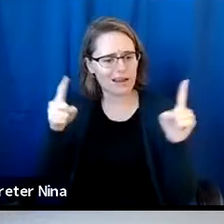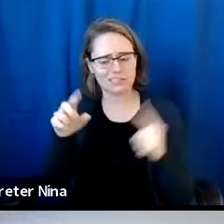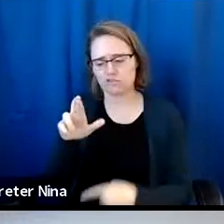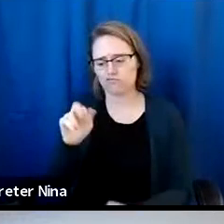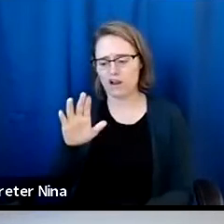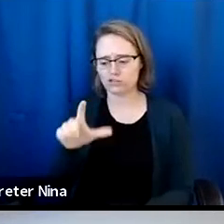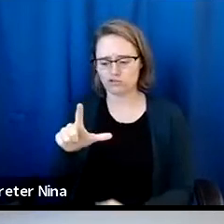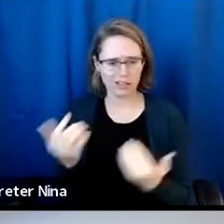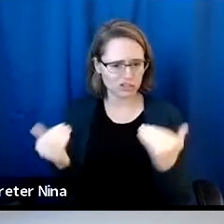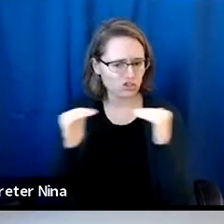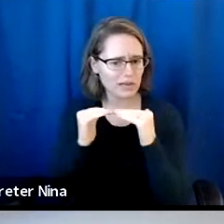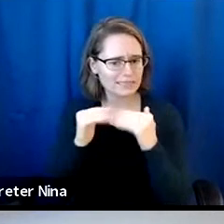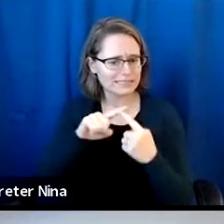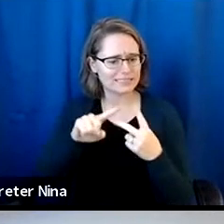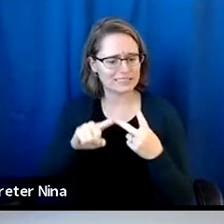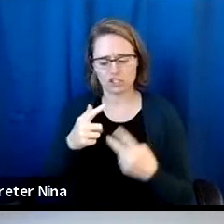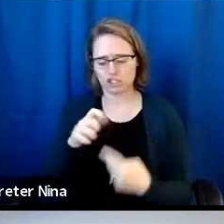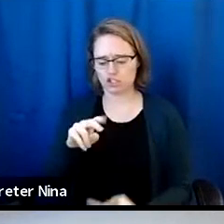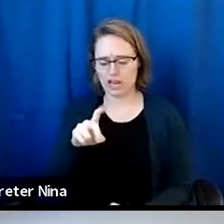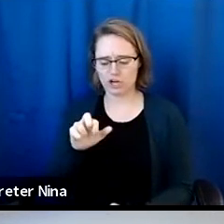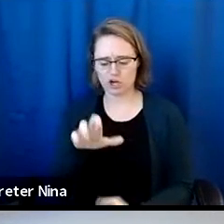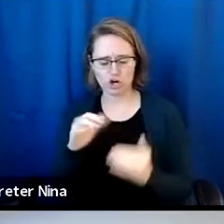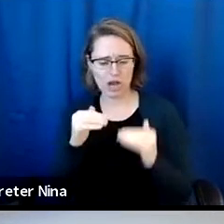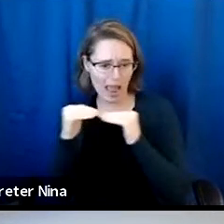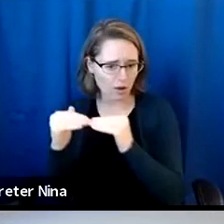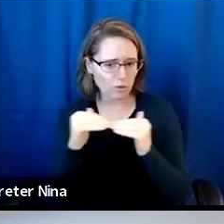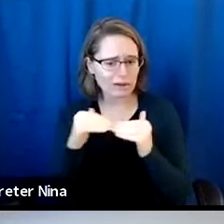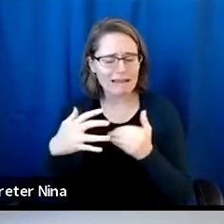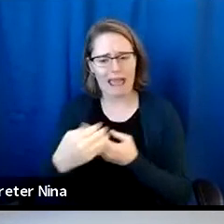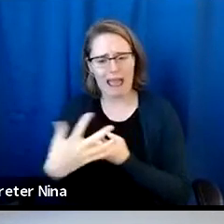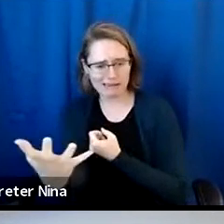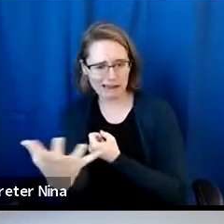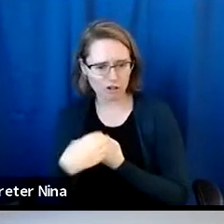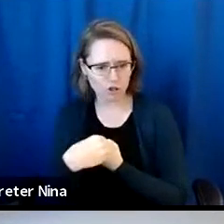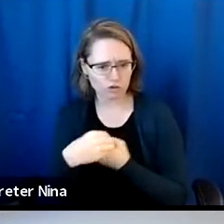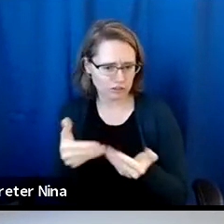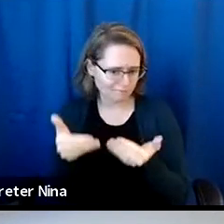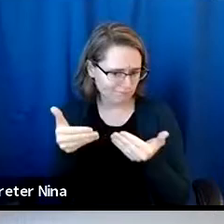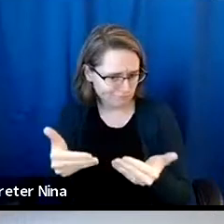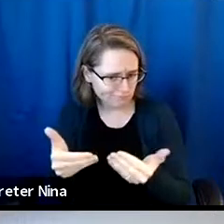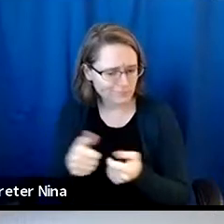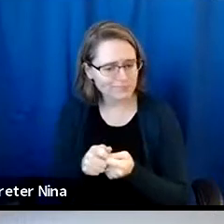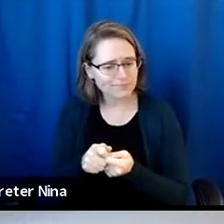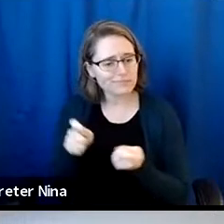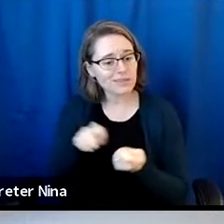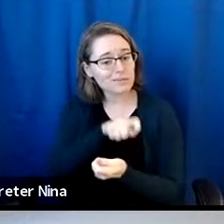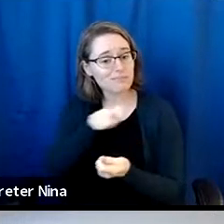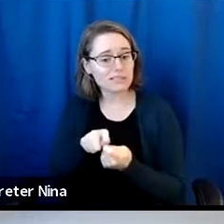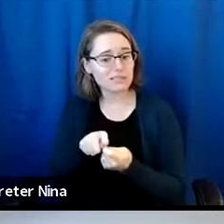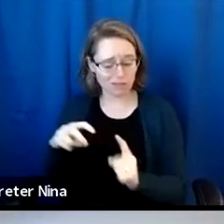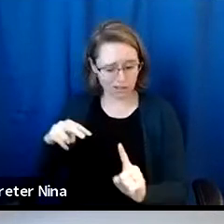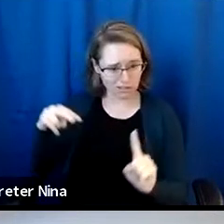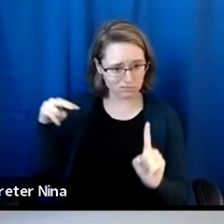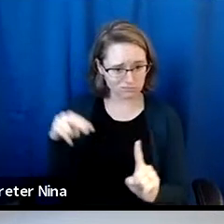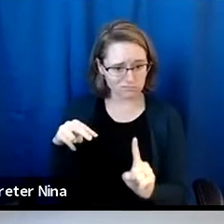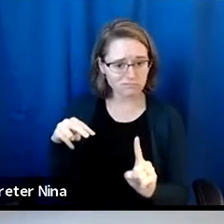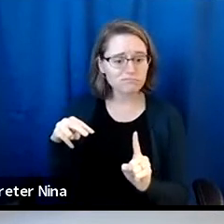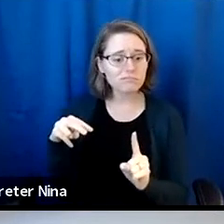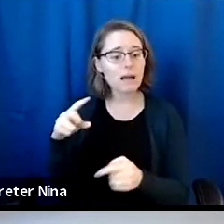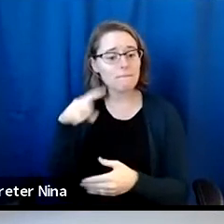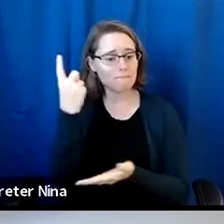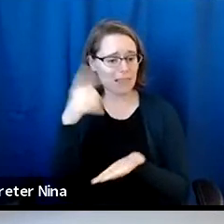justice, gender equity, and inclusion forward, specifically from the vantage point as Black